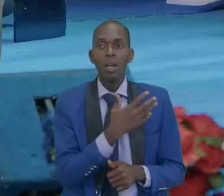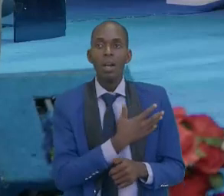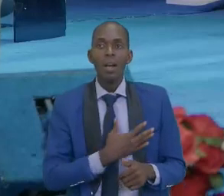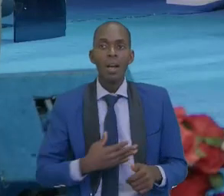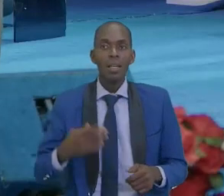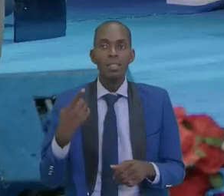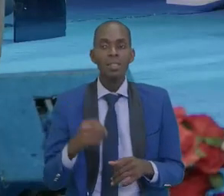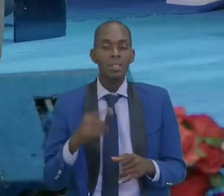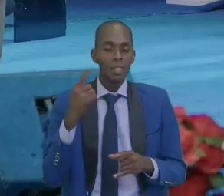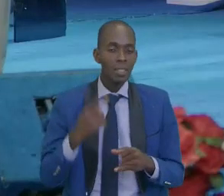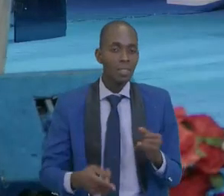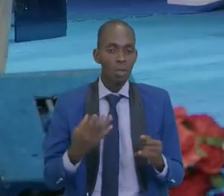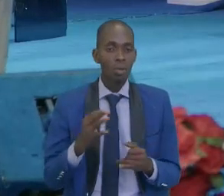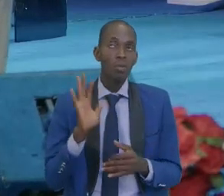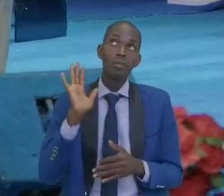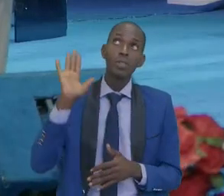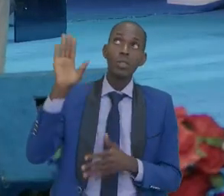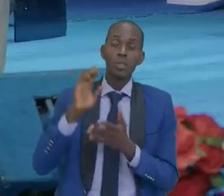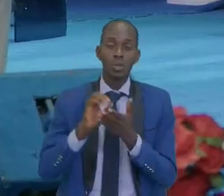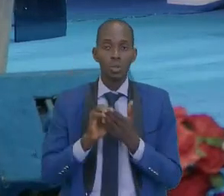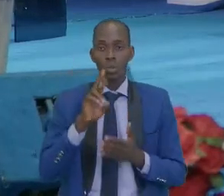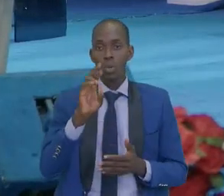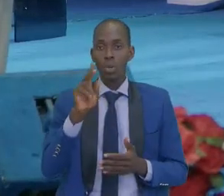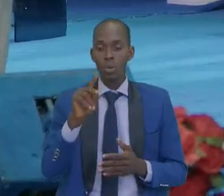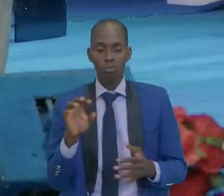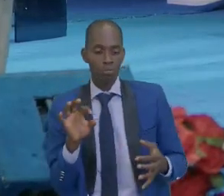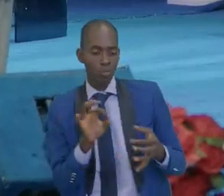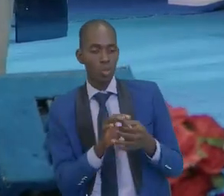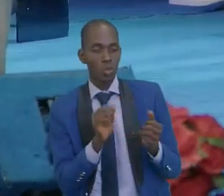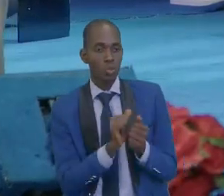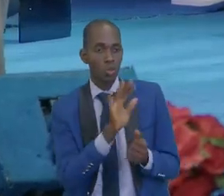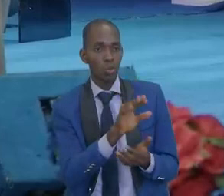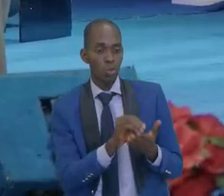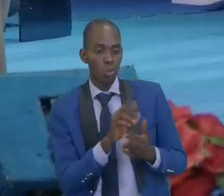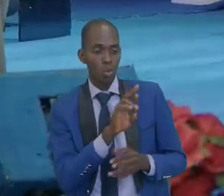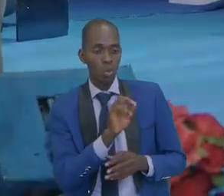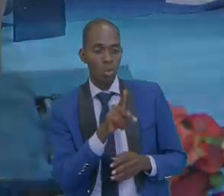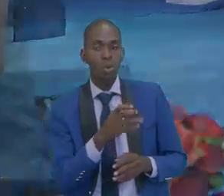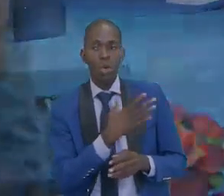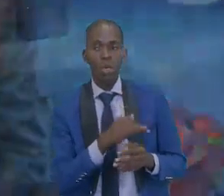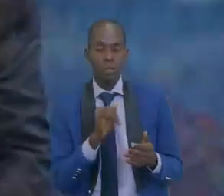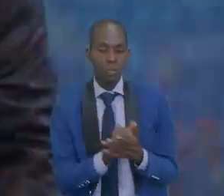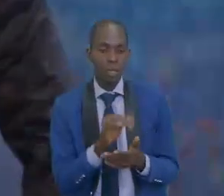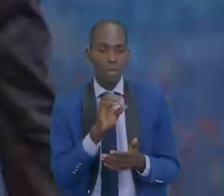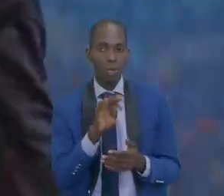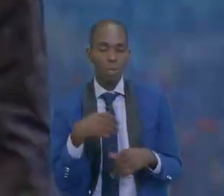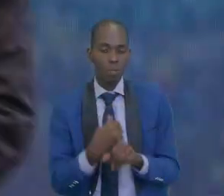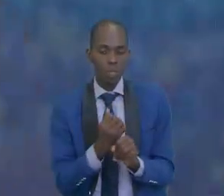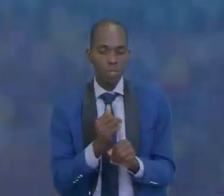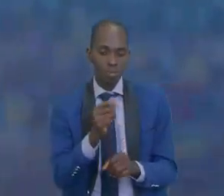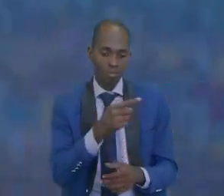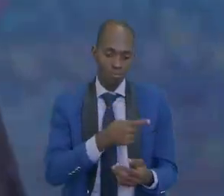of his rope connected with the end of your rope, and the rope made a circle, and then he takes you to